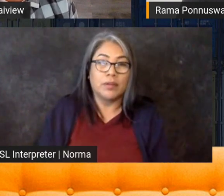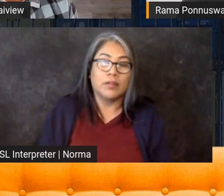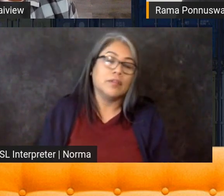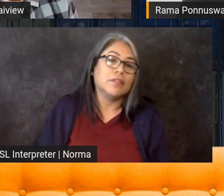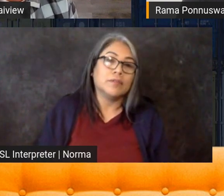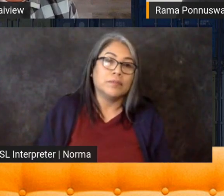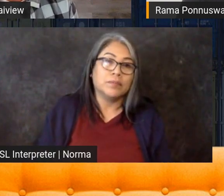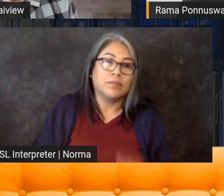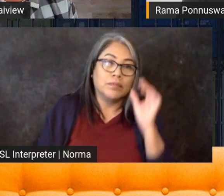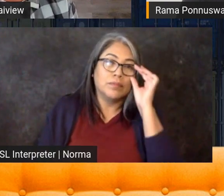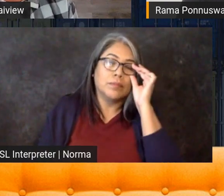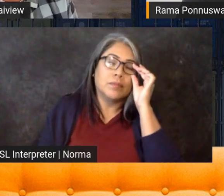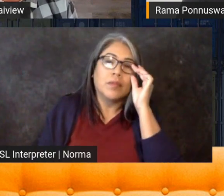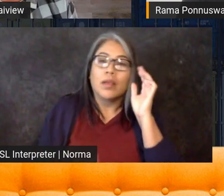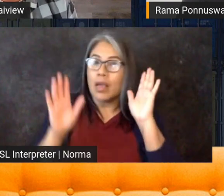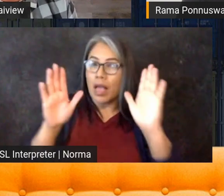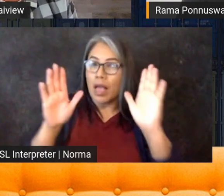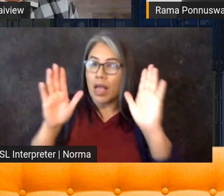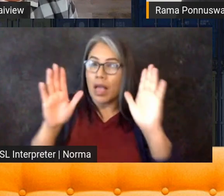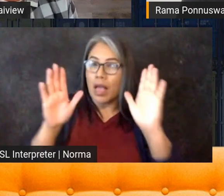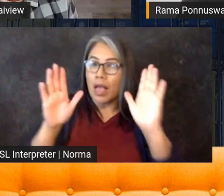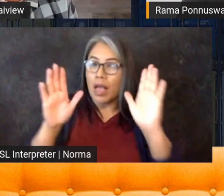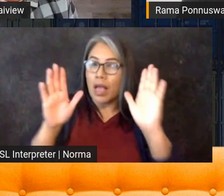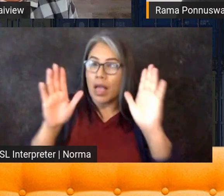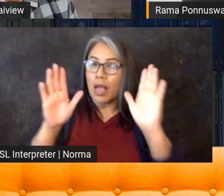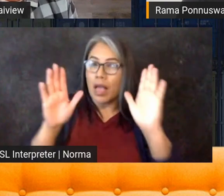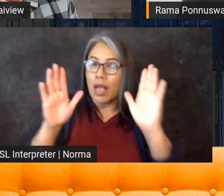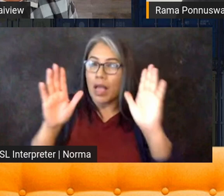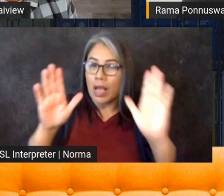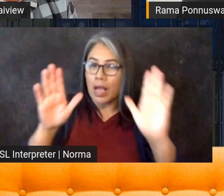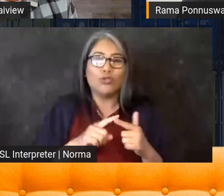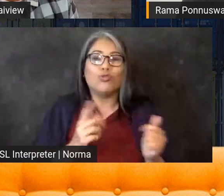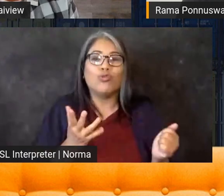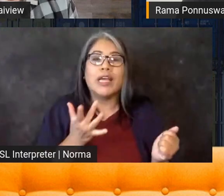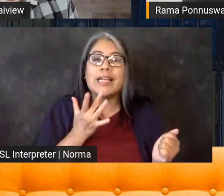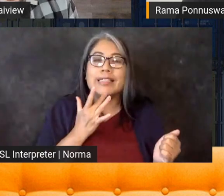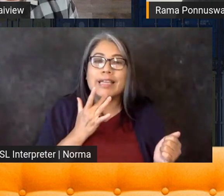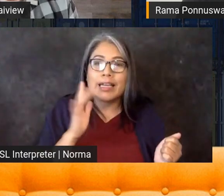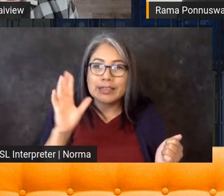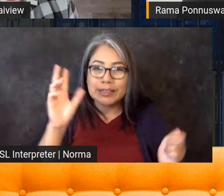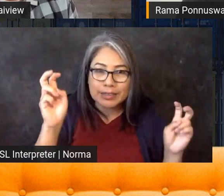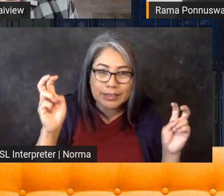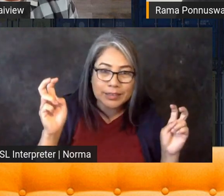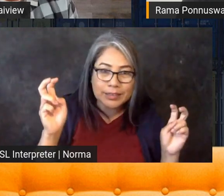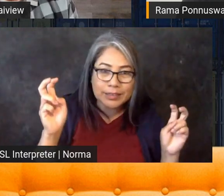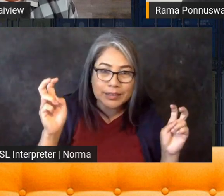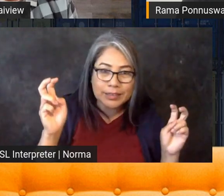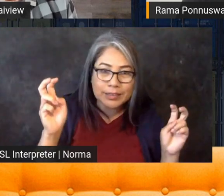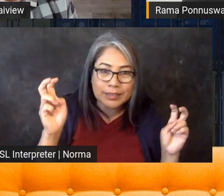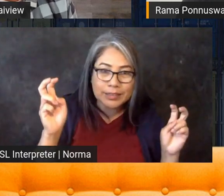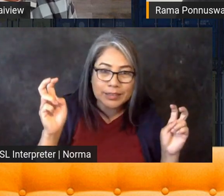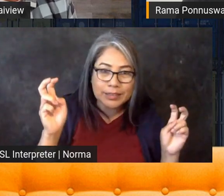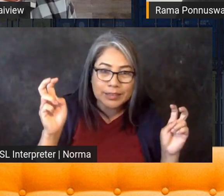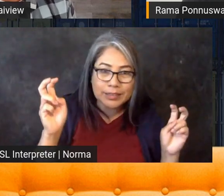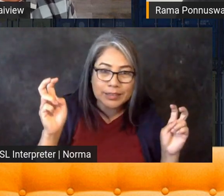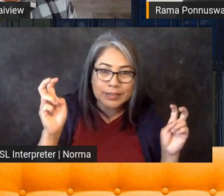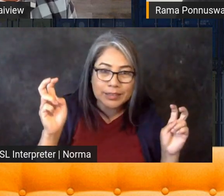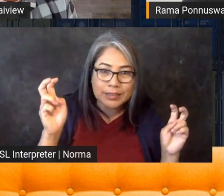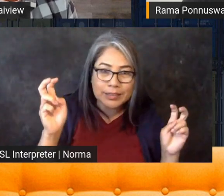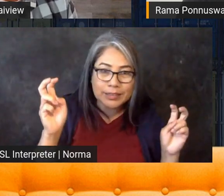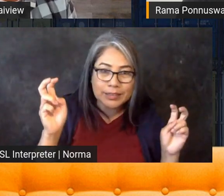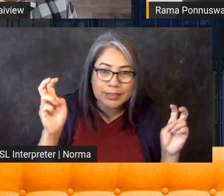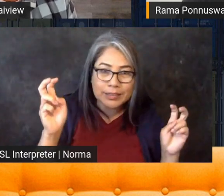to get a taste of how this stuff works, I think that's really helpful to have that local development